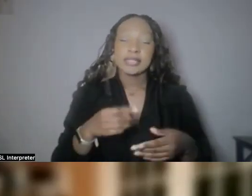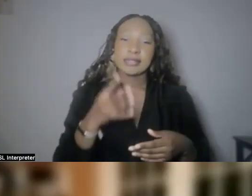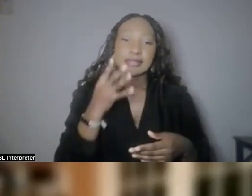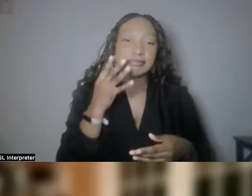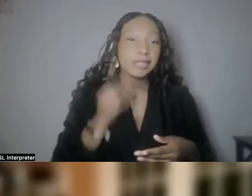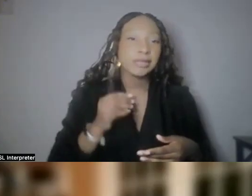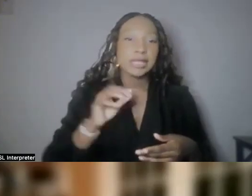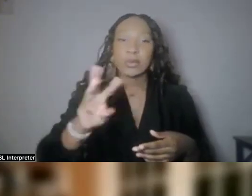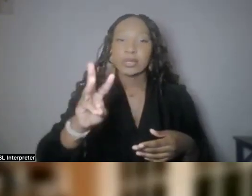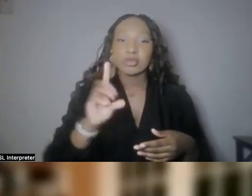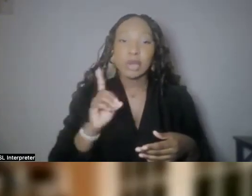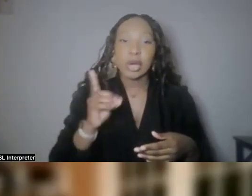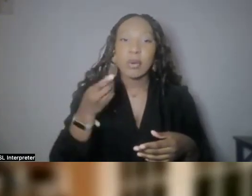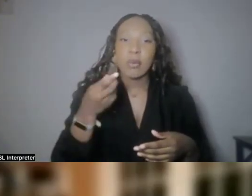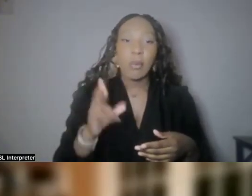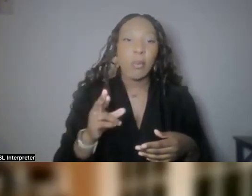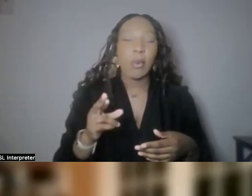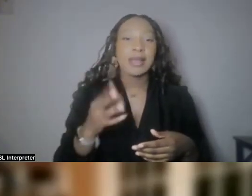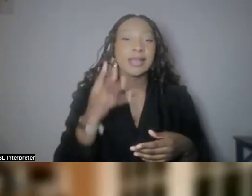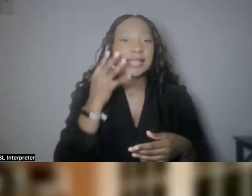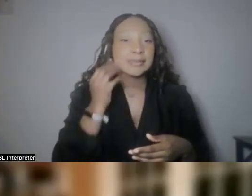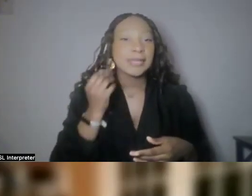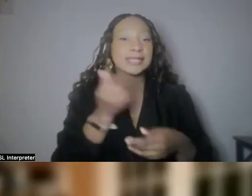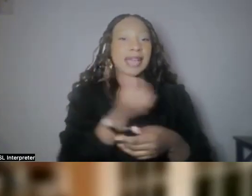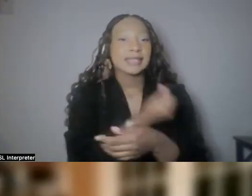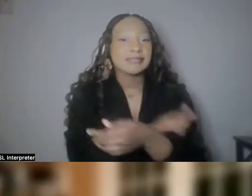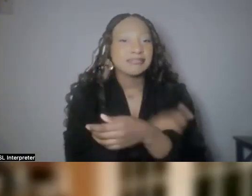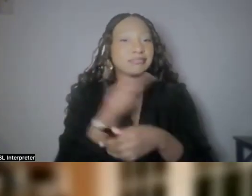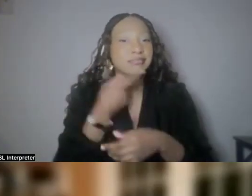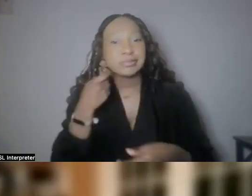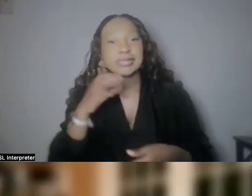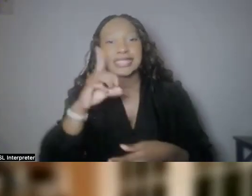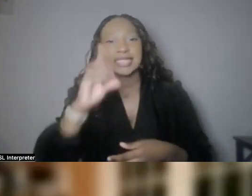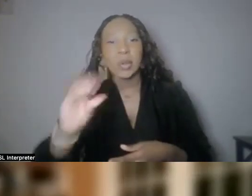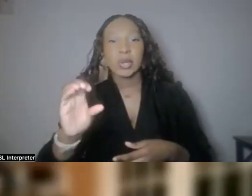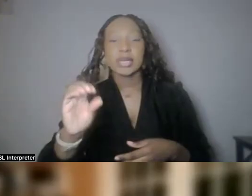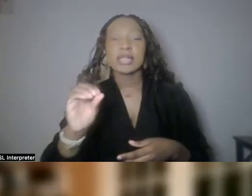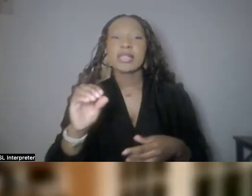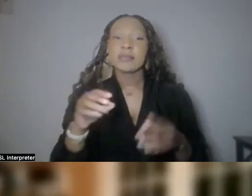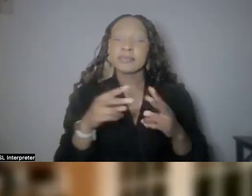or going through a substance use disorder, it is very